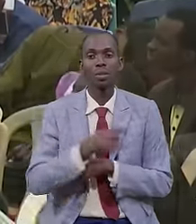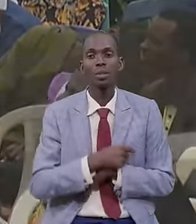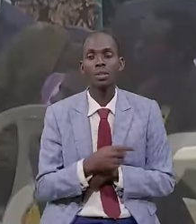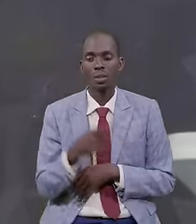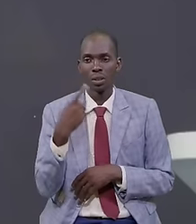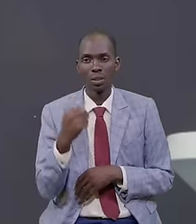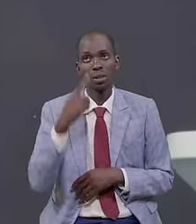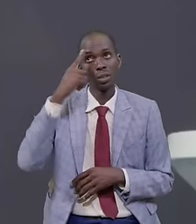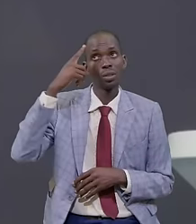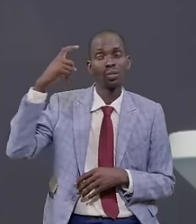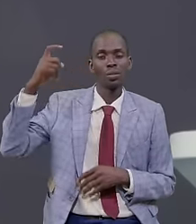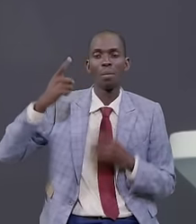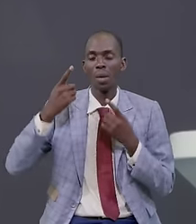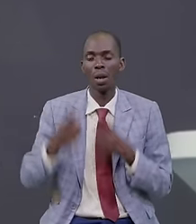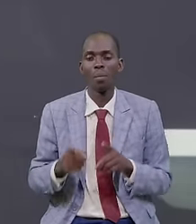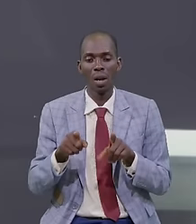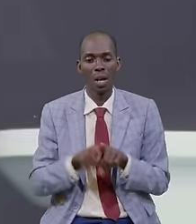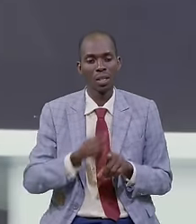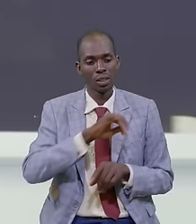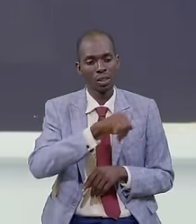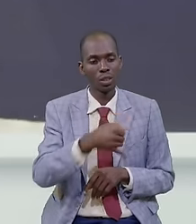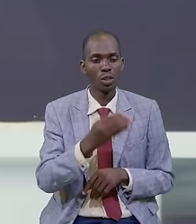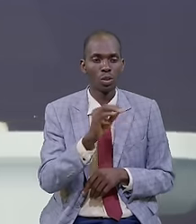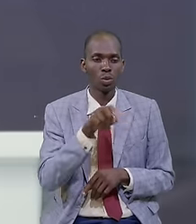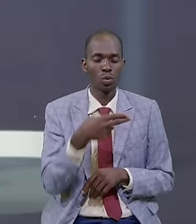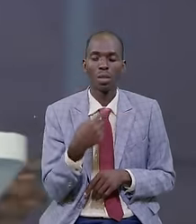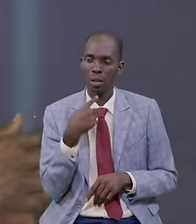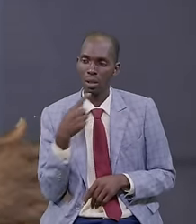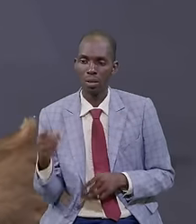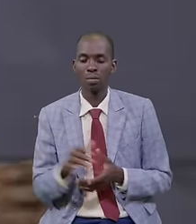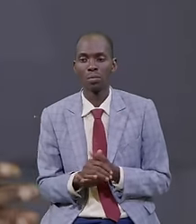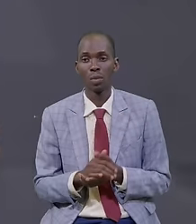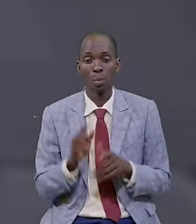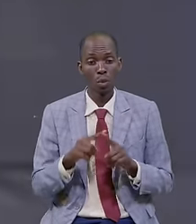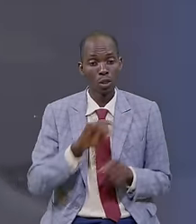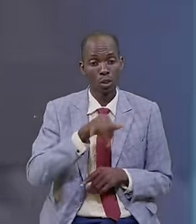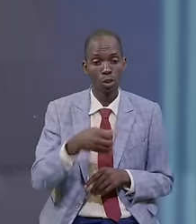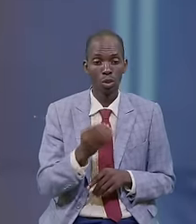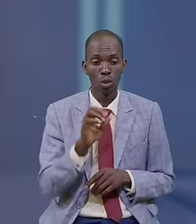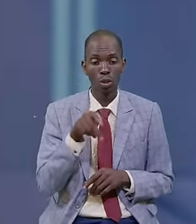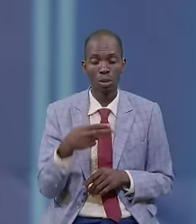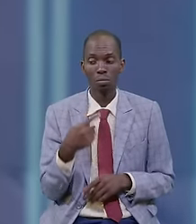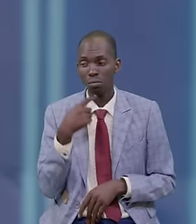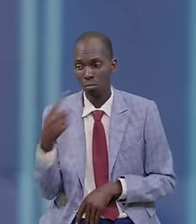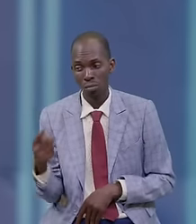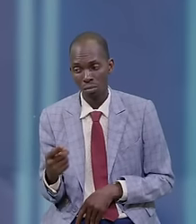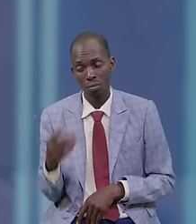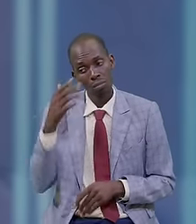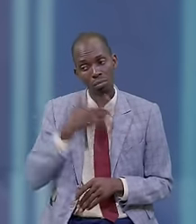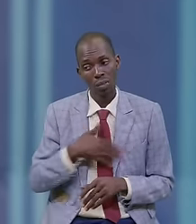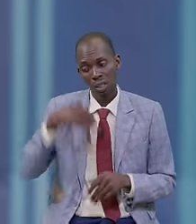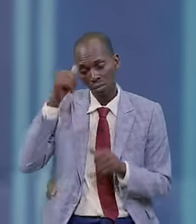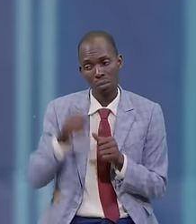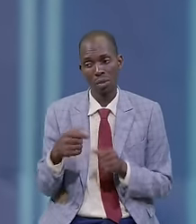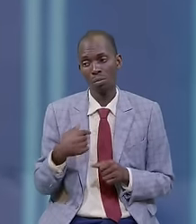fulfilled, as he said. But he told the man, remember me when it's good for you. When you get back